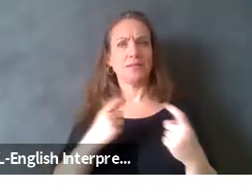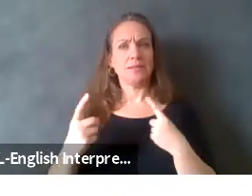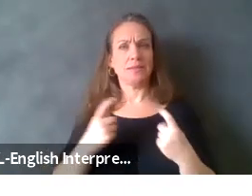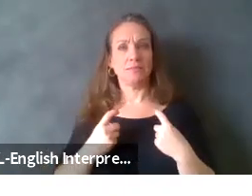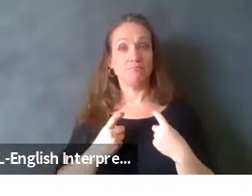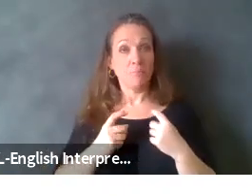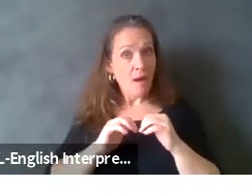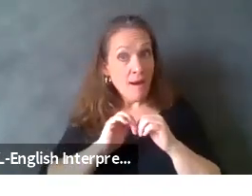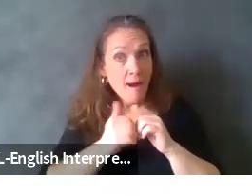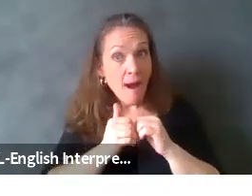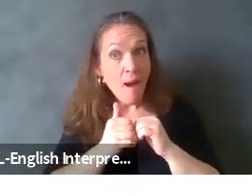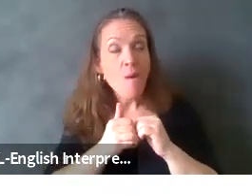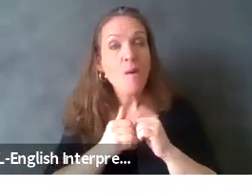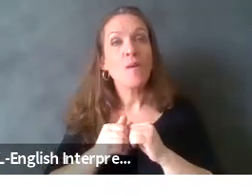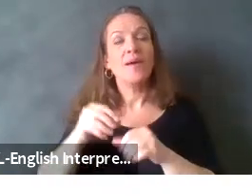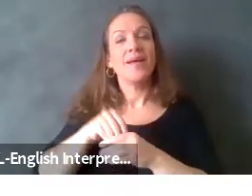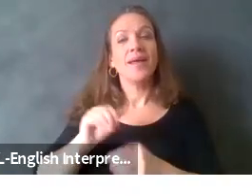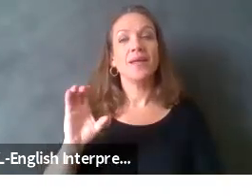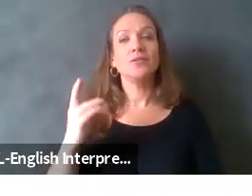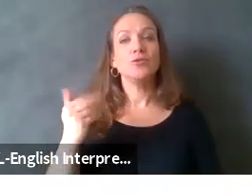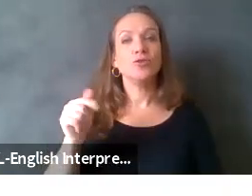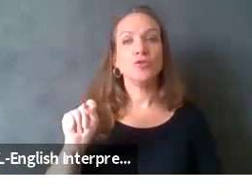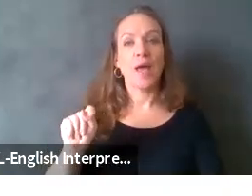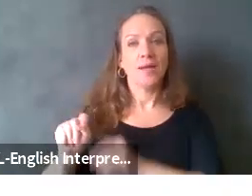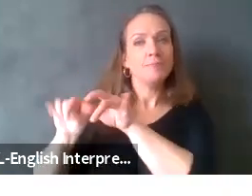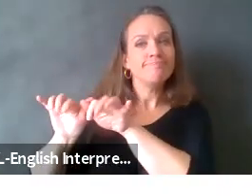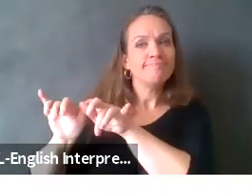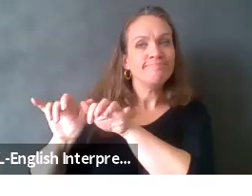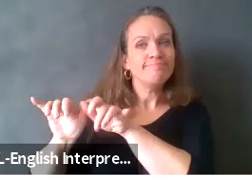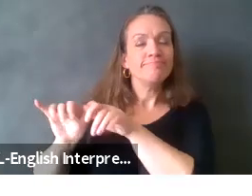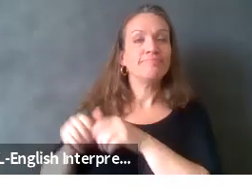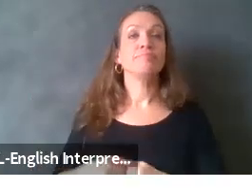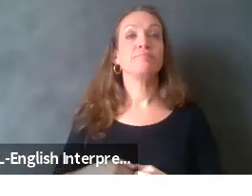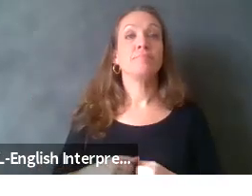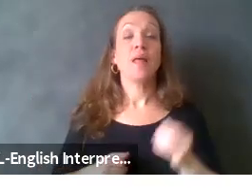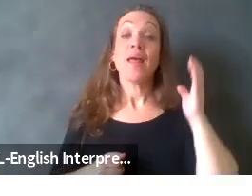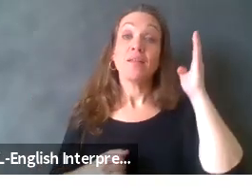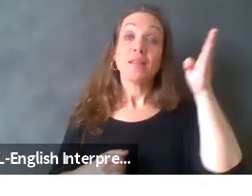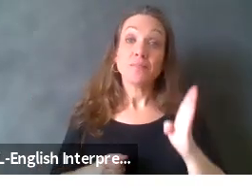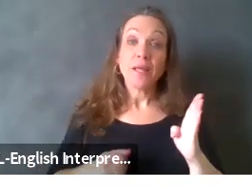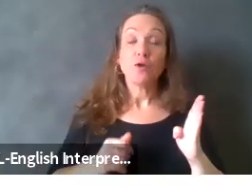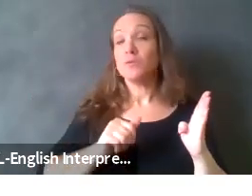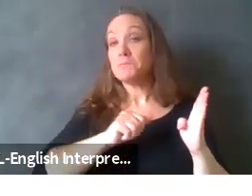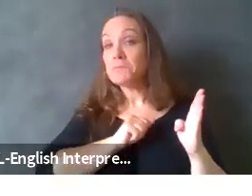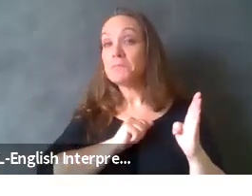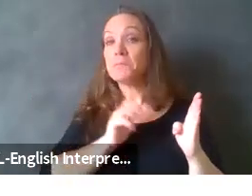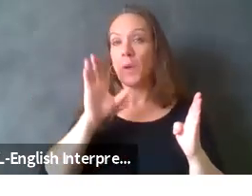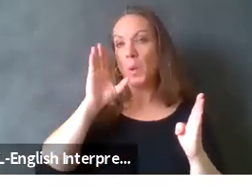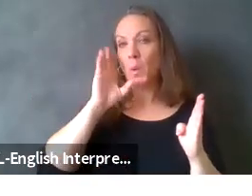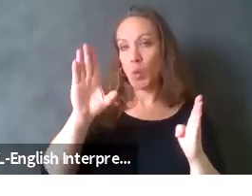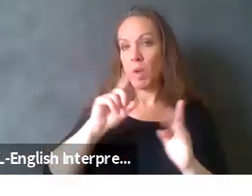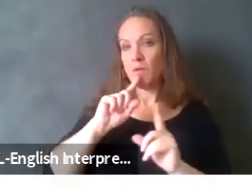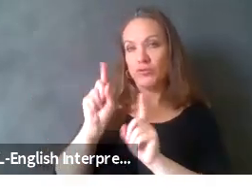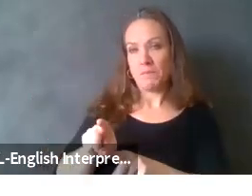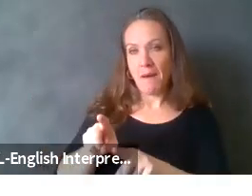your questions using the chat area within the webinar platform, and the speakers and I will address them at the end of the session.